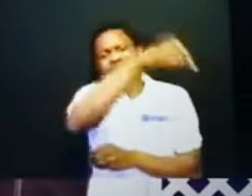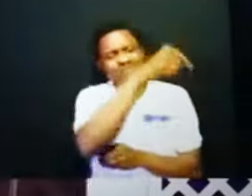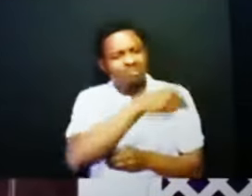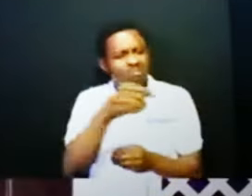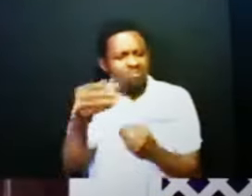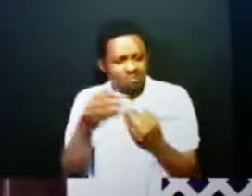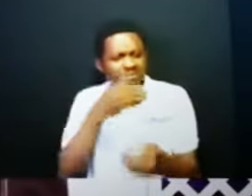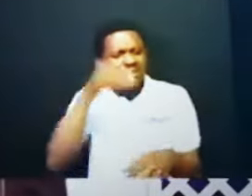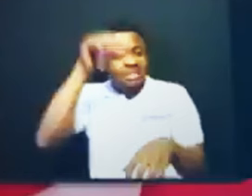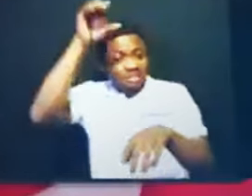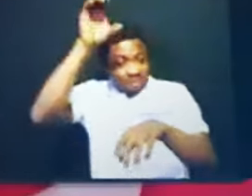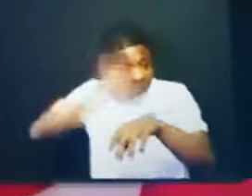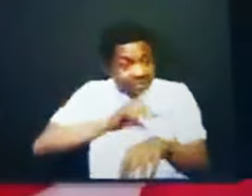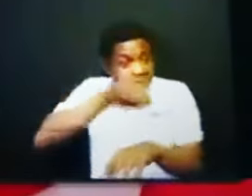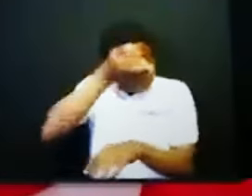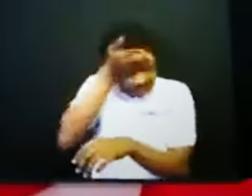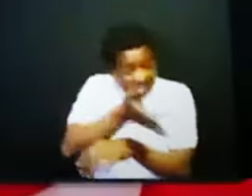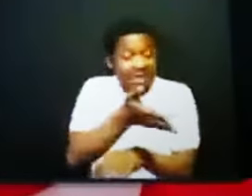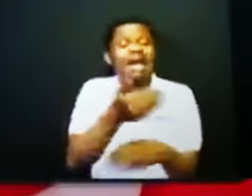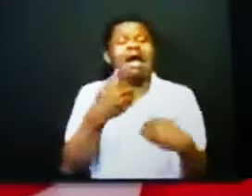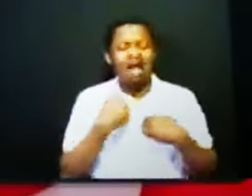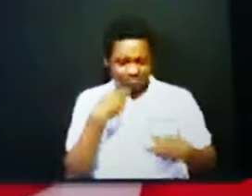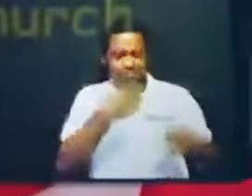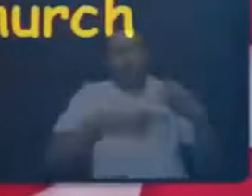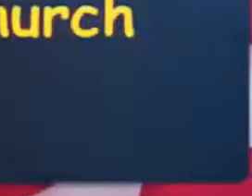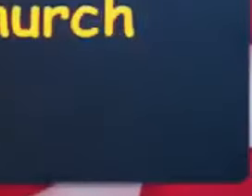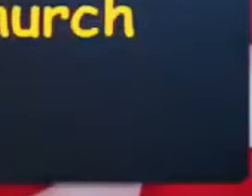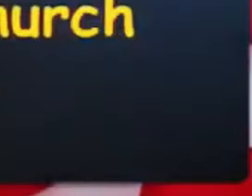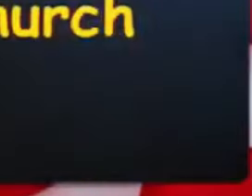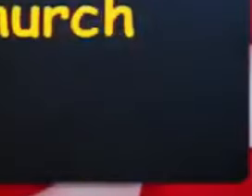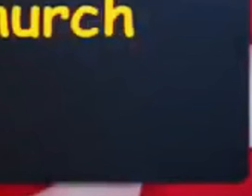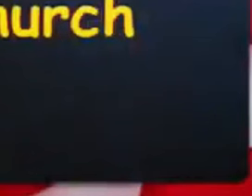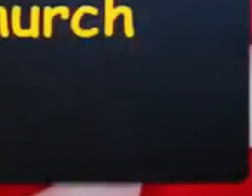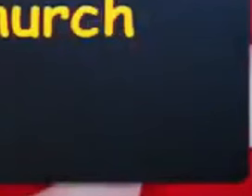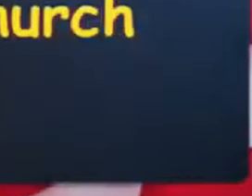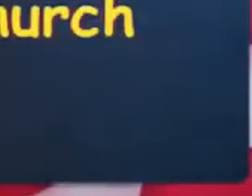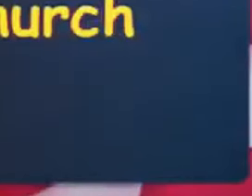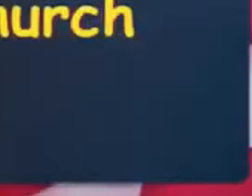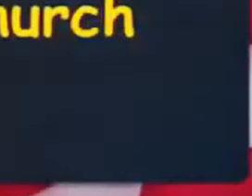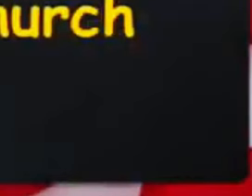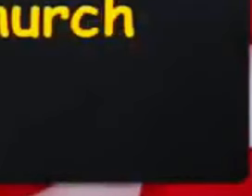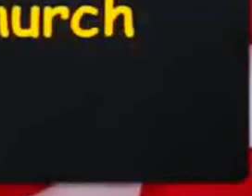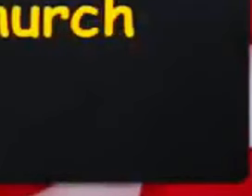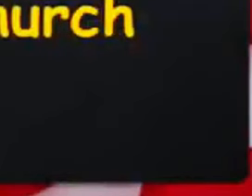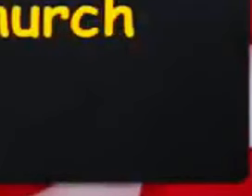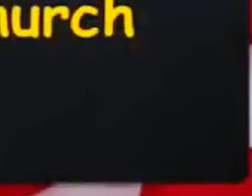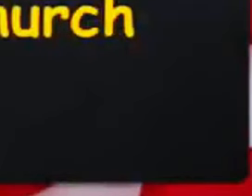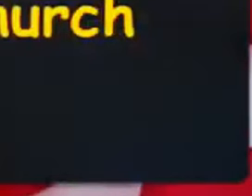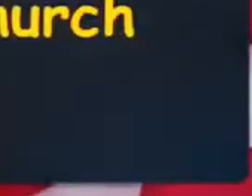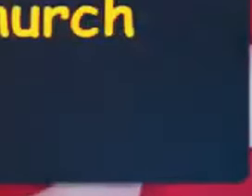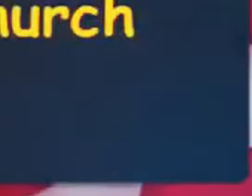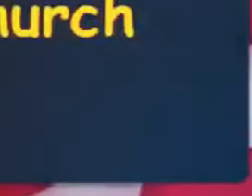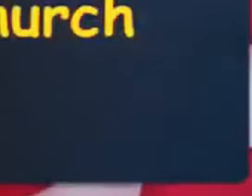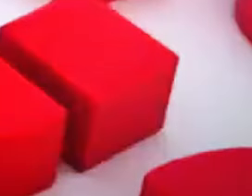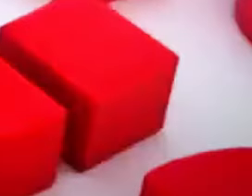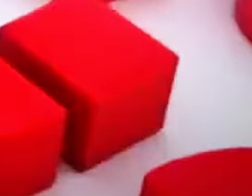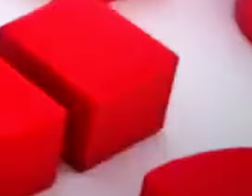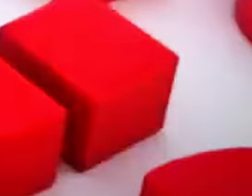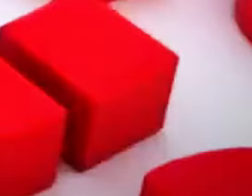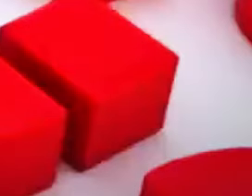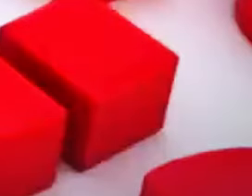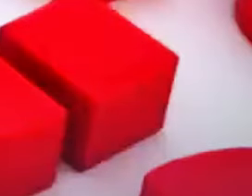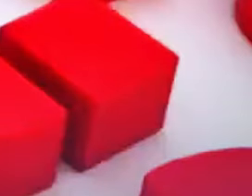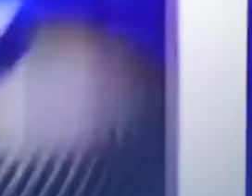church, there are issues everywhere. Troubles in the family, among